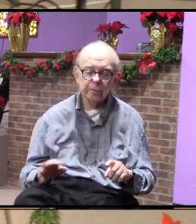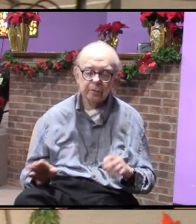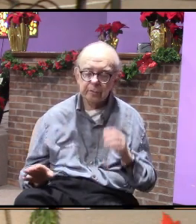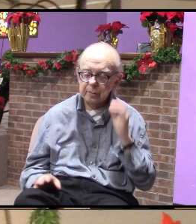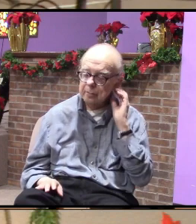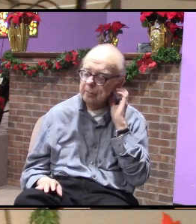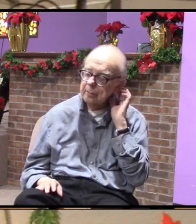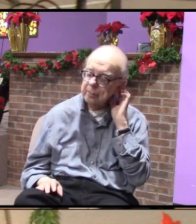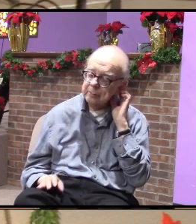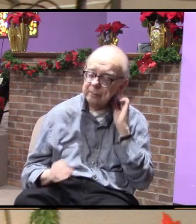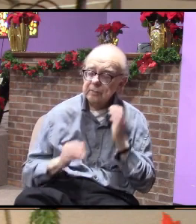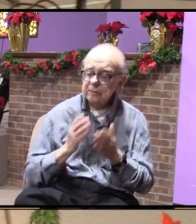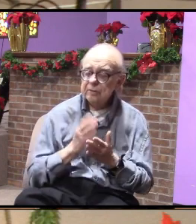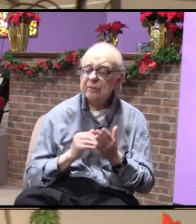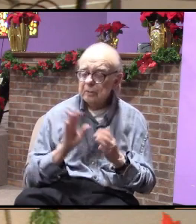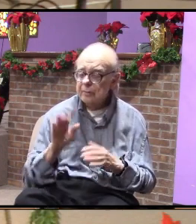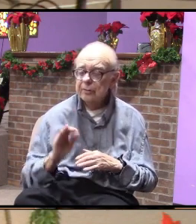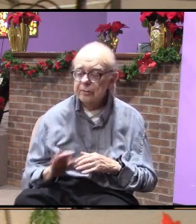Some of them.